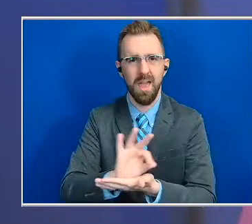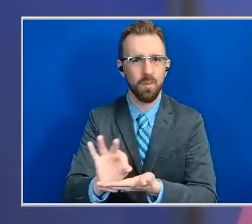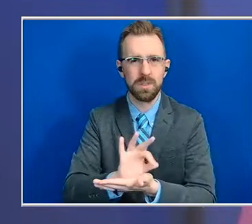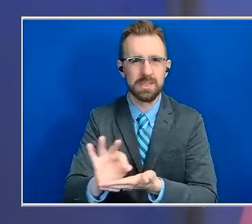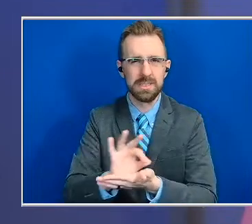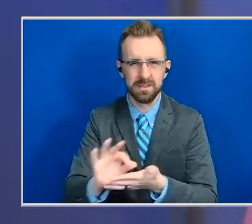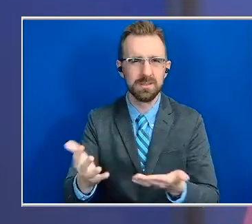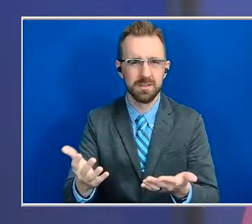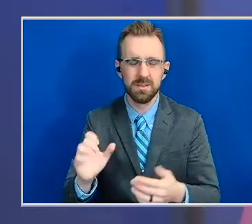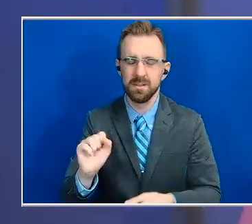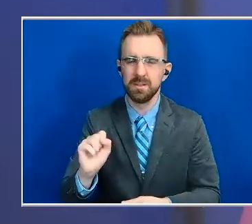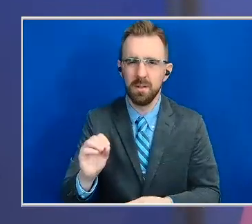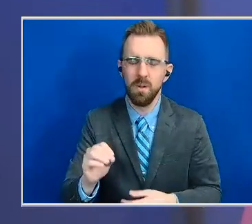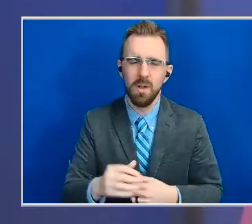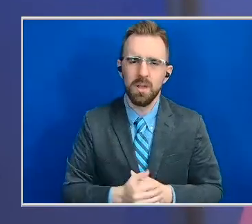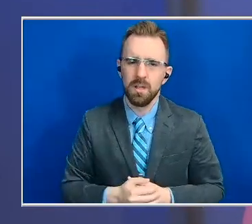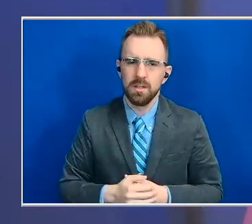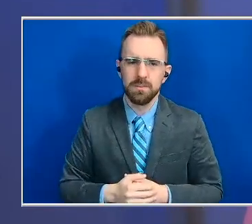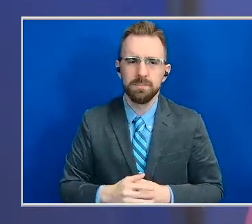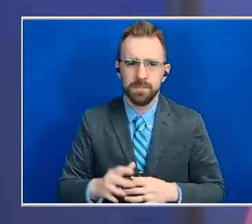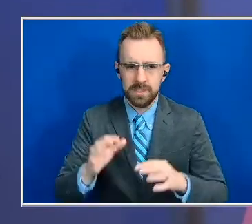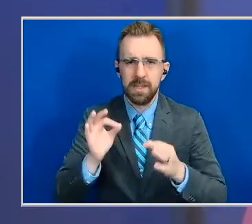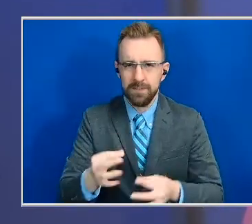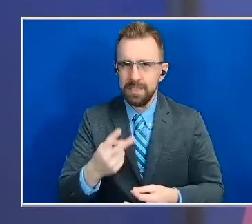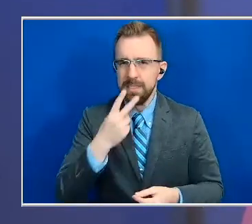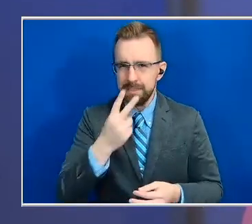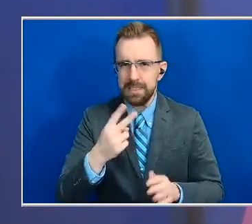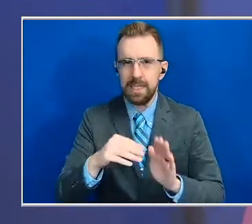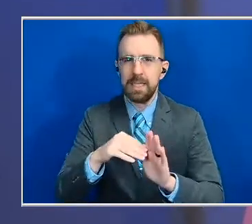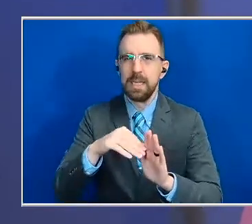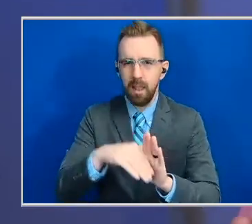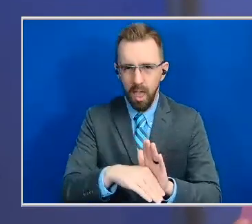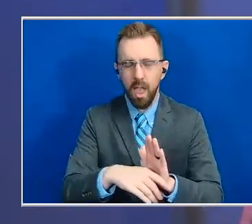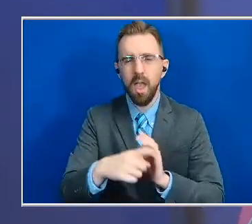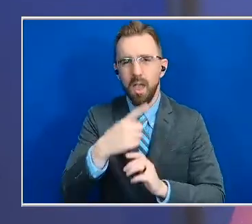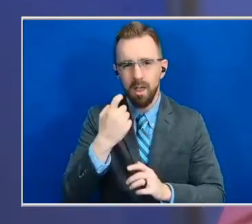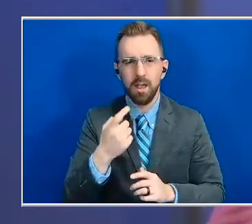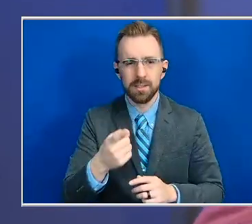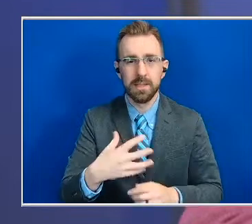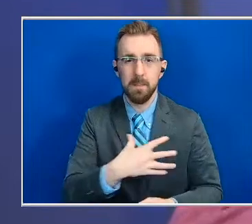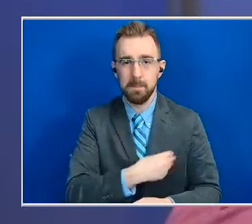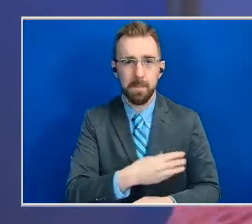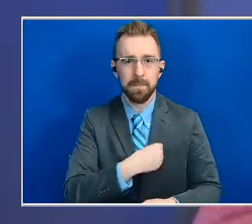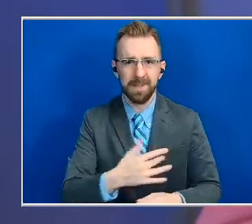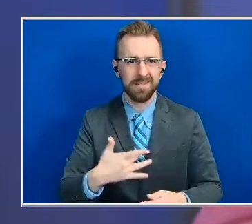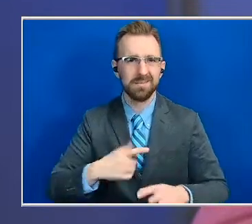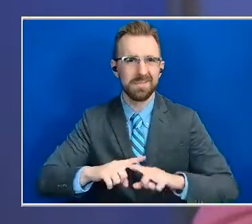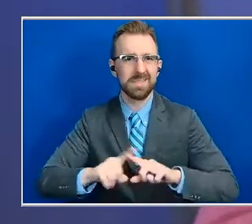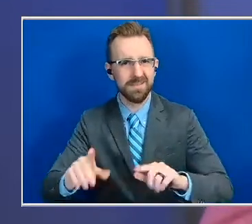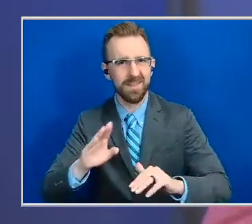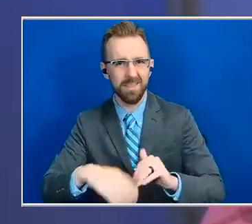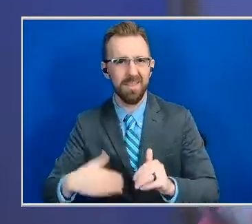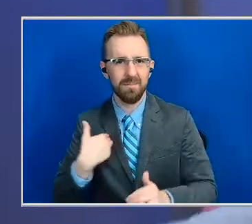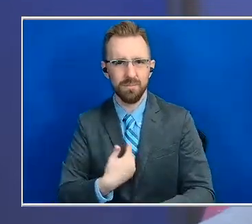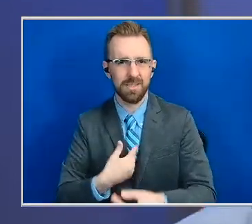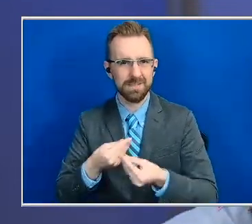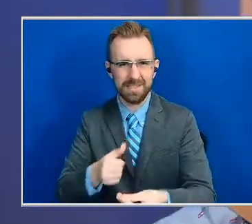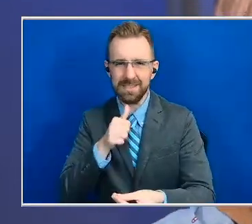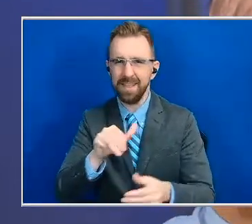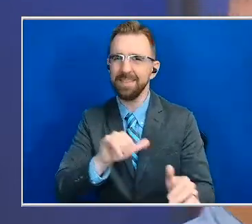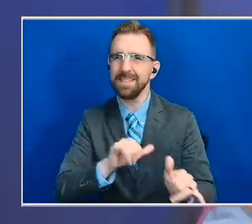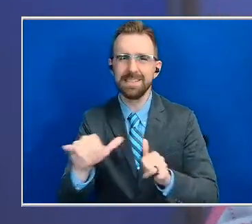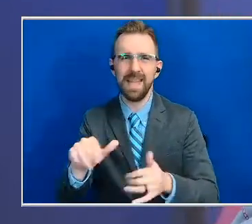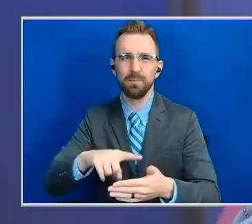so you definitely see a decline because pumping is different than breastfeeding. You don't get the same output, and